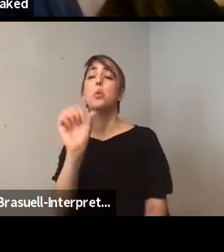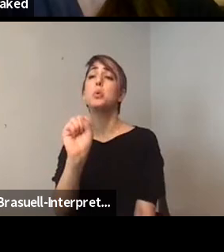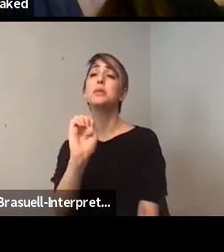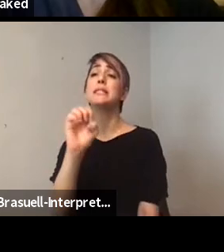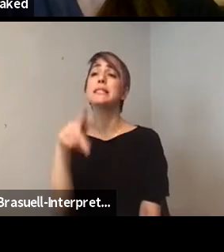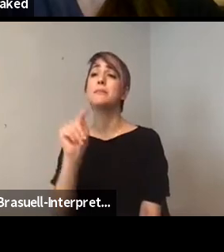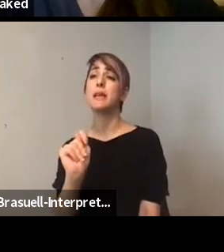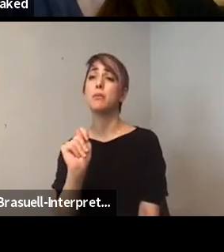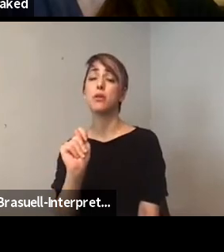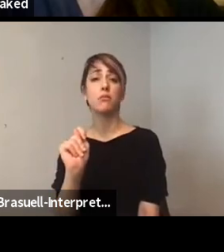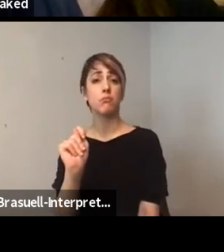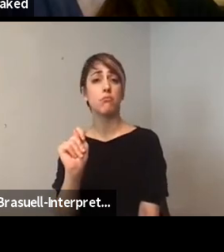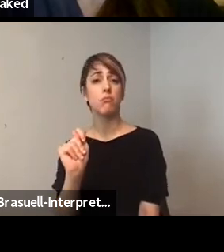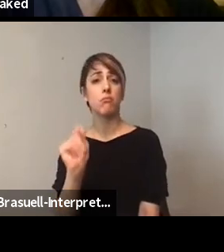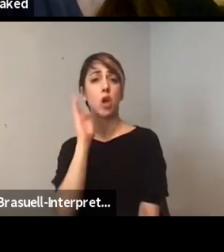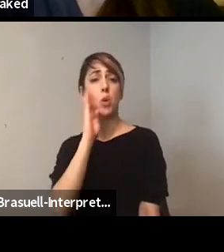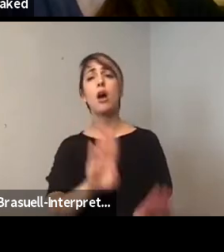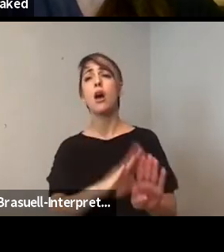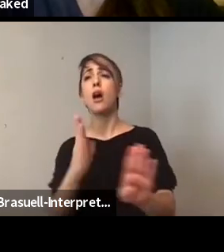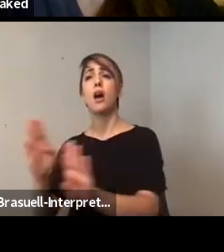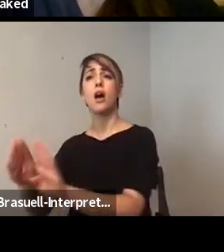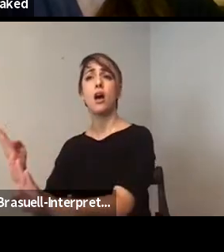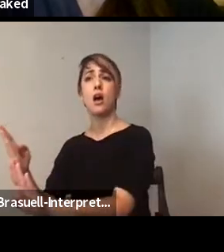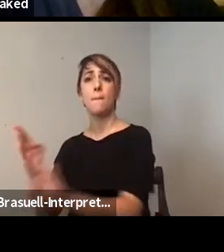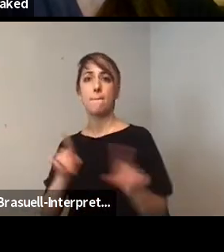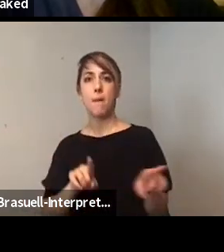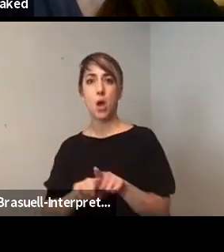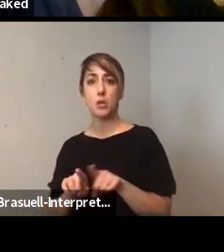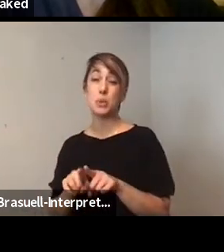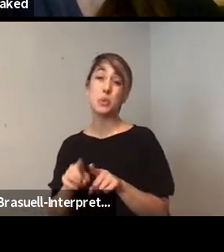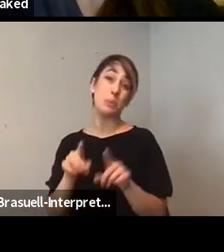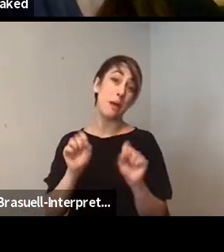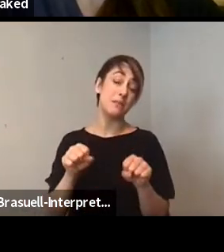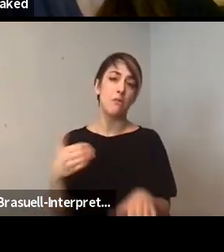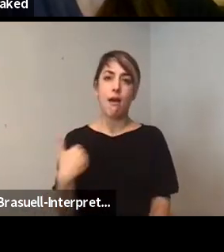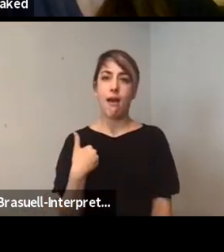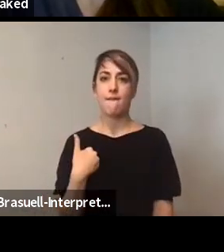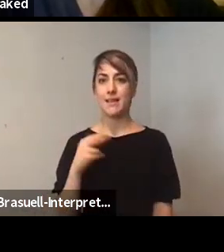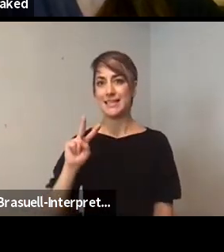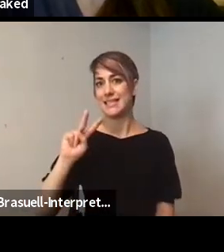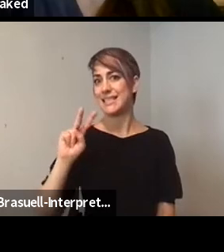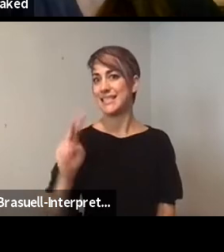wave. And so I think people are feeling a little nervous about